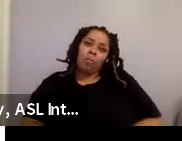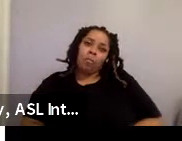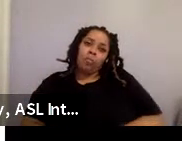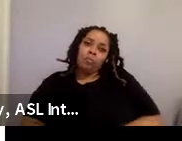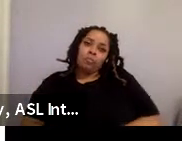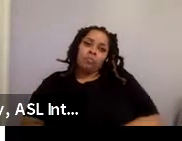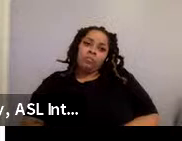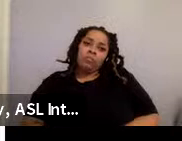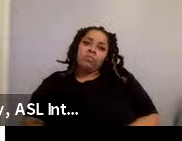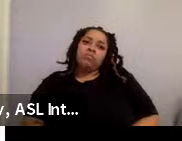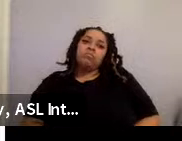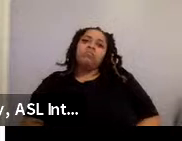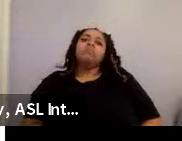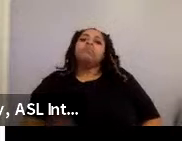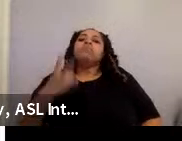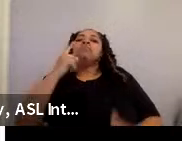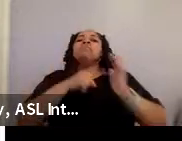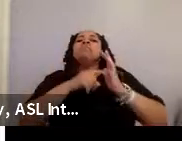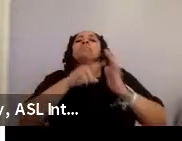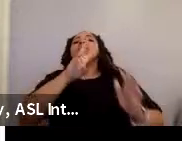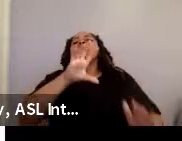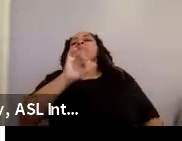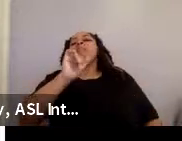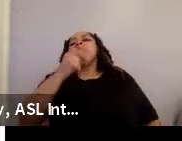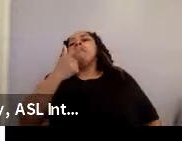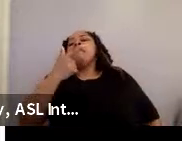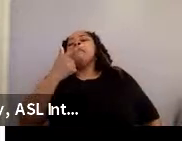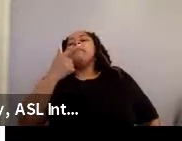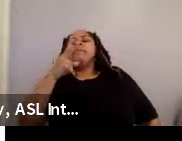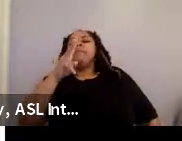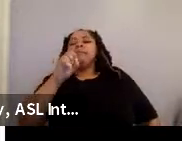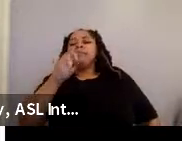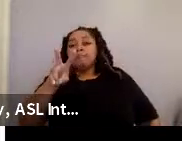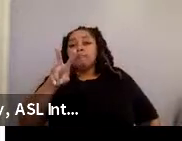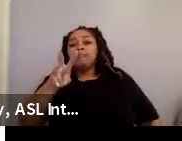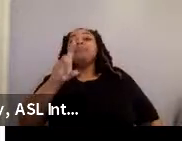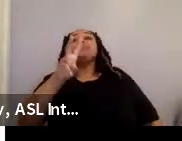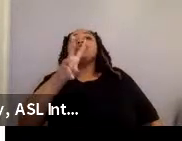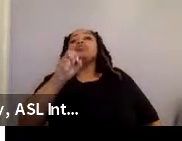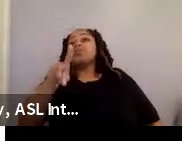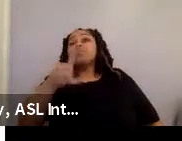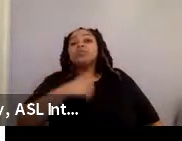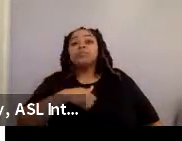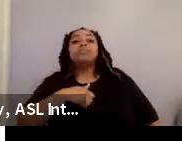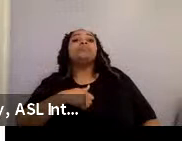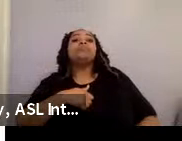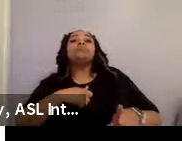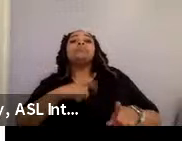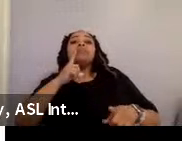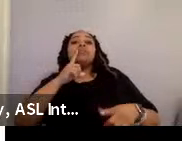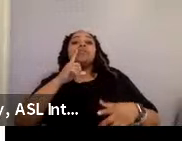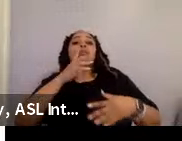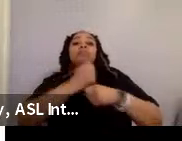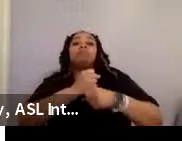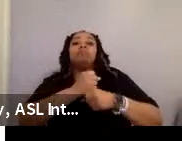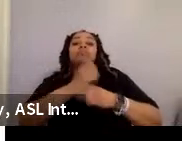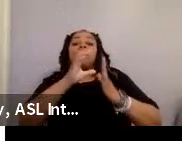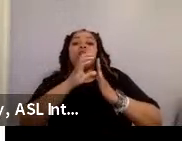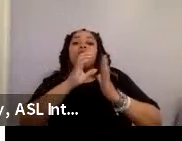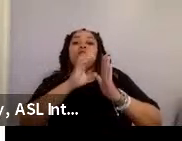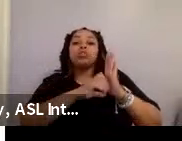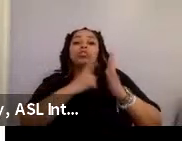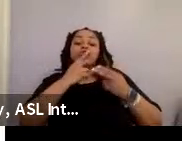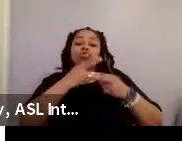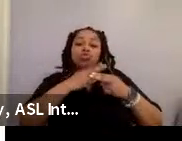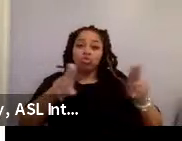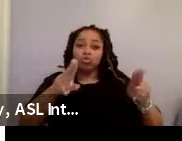Two examples from WCAG 2.1 about having character key shortcuts and about a requirement for non-text contrast. I'm going to give short thrift to the